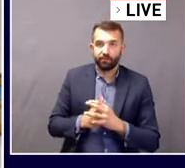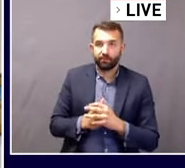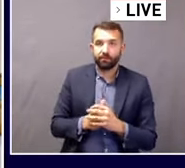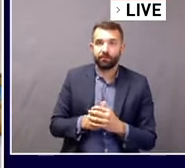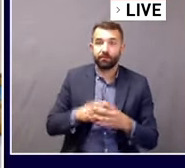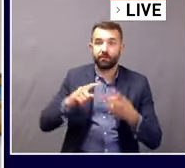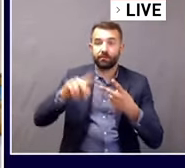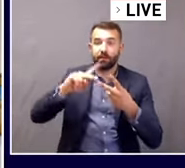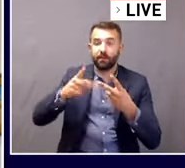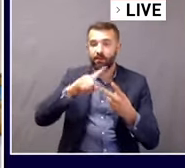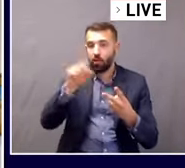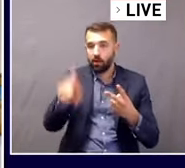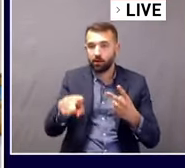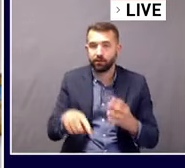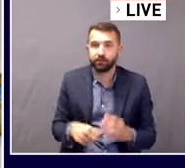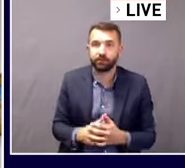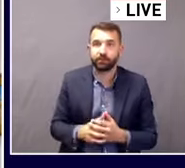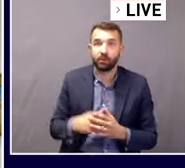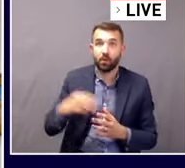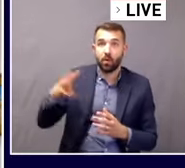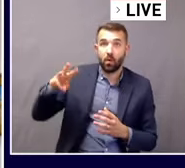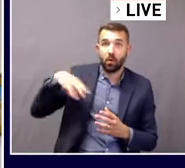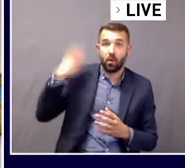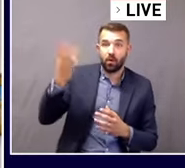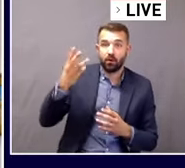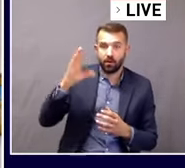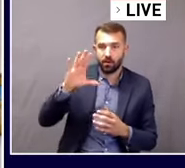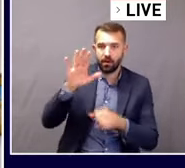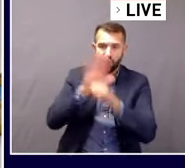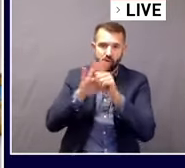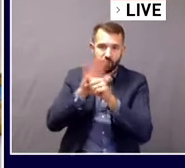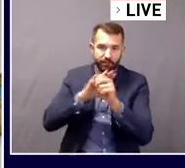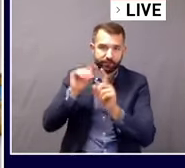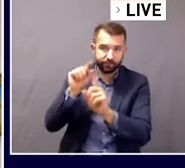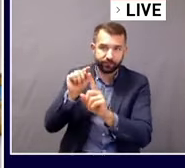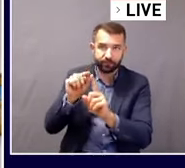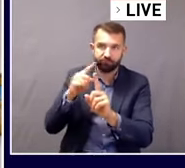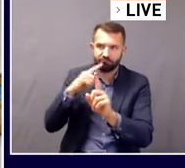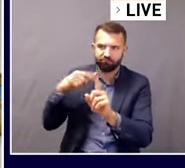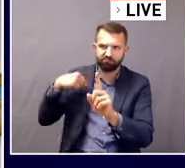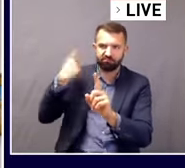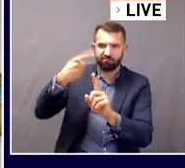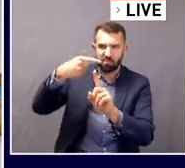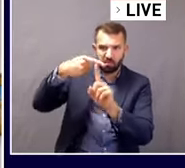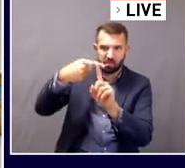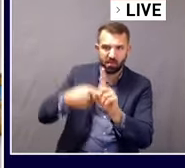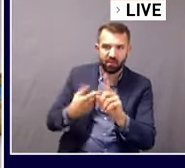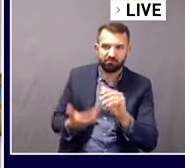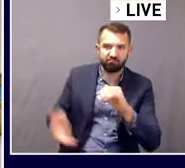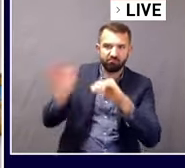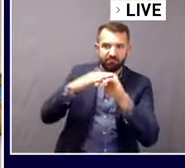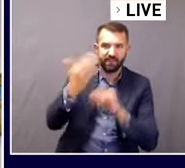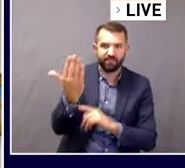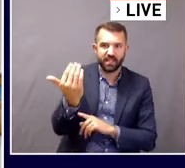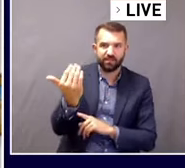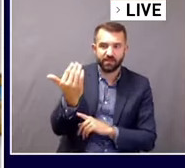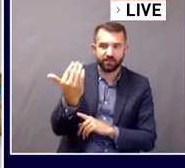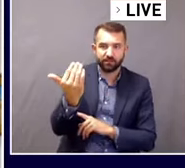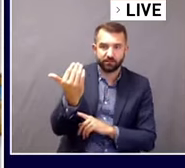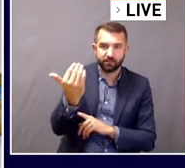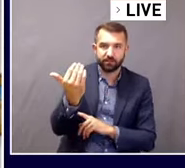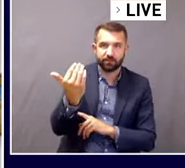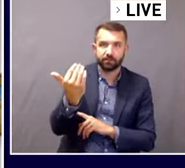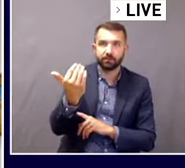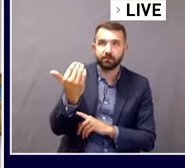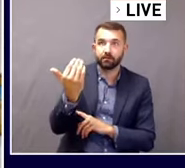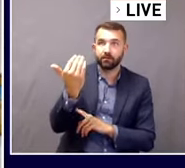15 cases in Washington County since just shy of a month, August 17th, with 2 of them being active